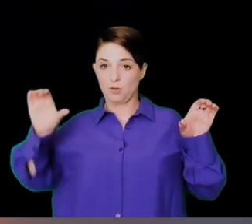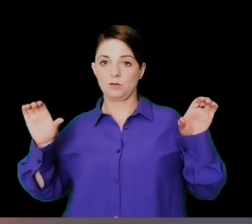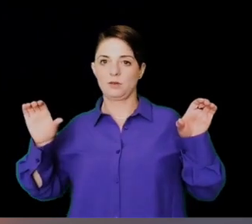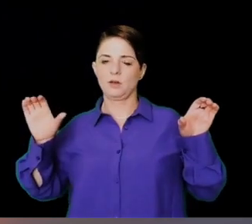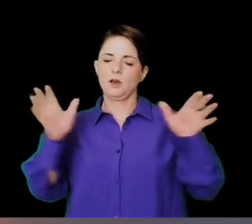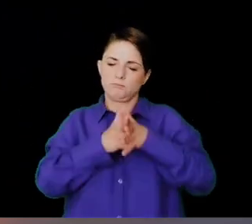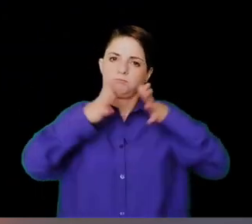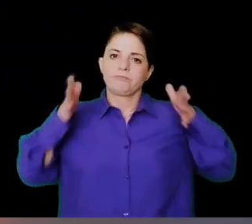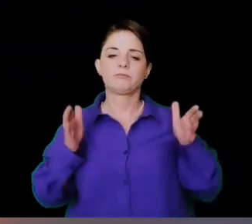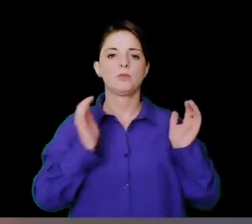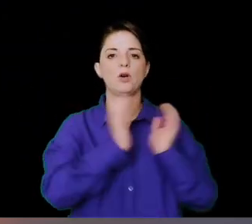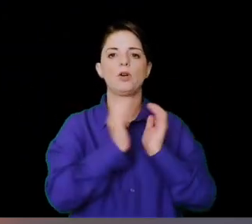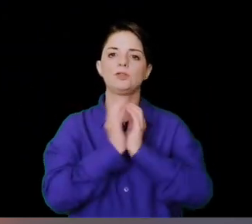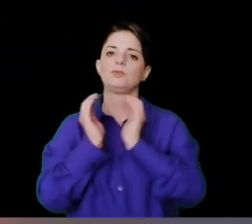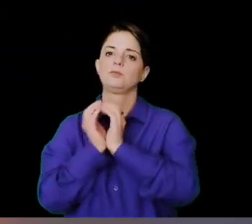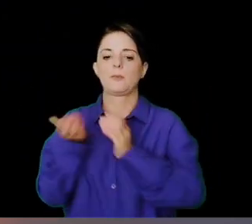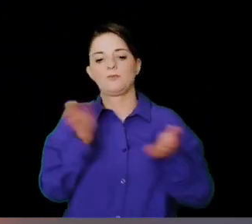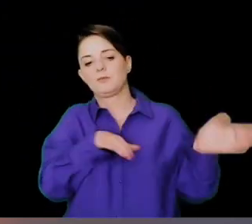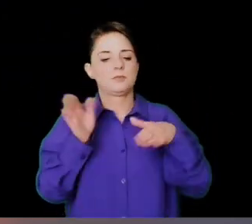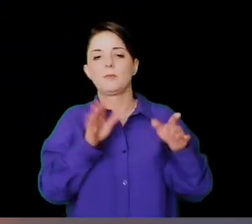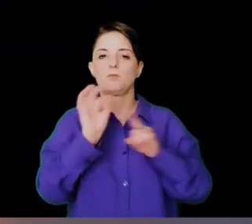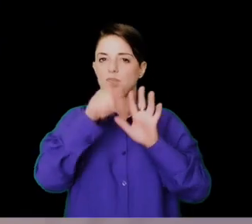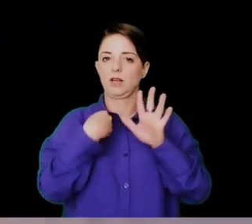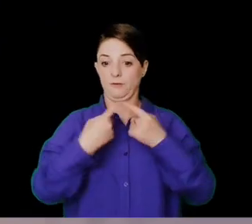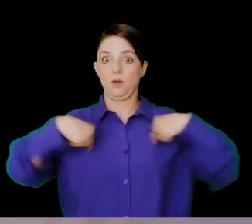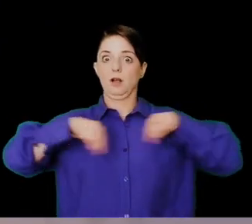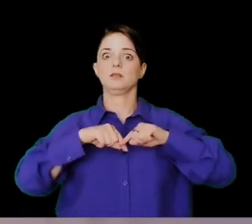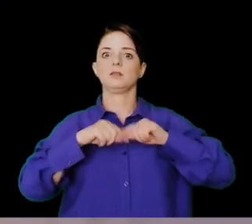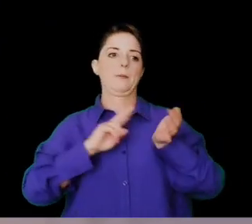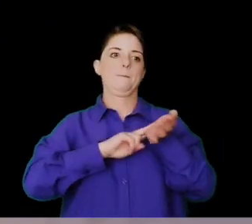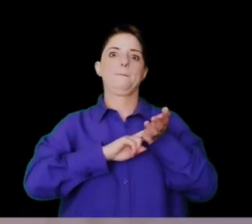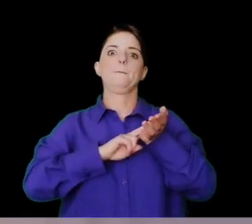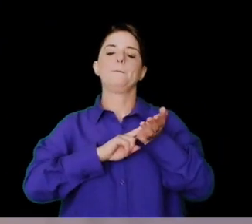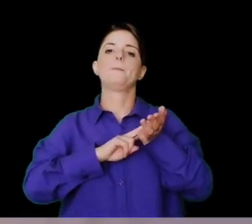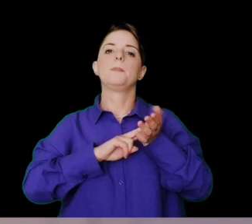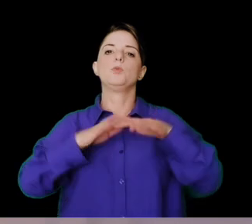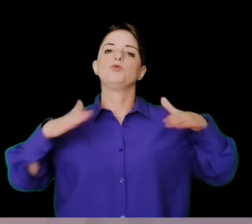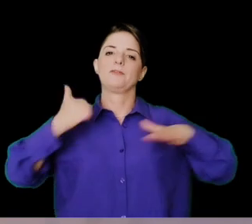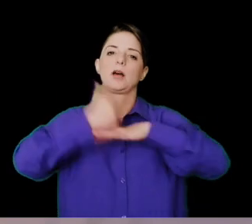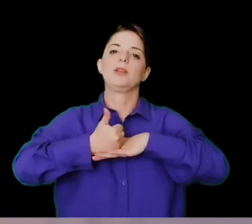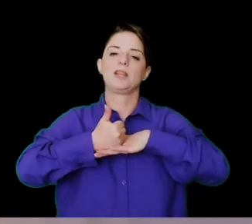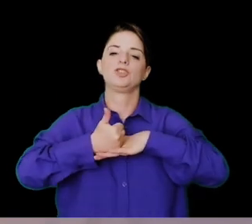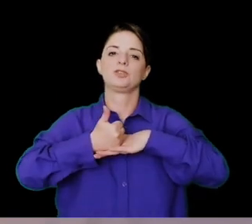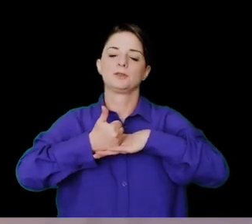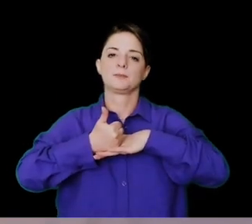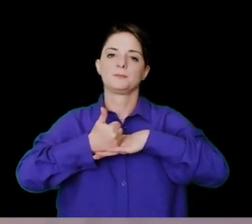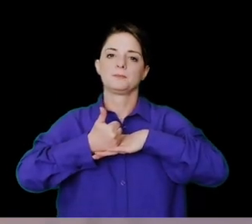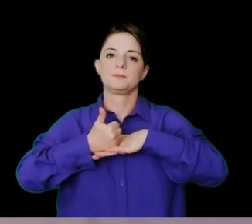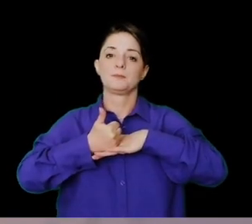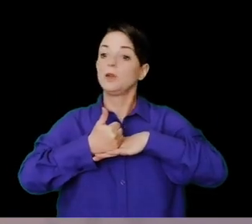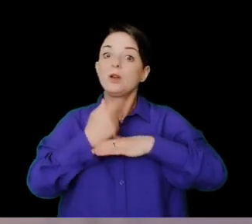The Solent is our biggest oyster restoration project for us at Brook